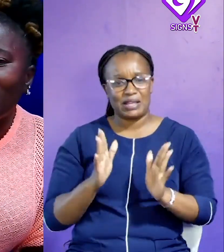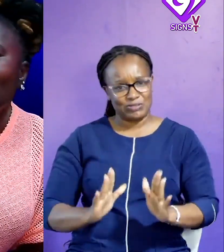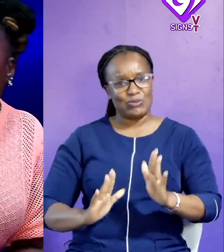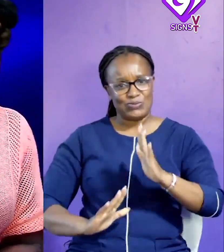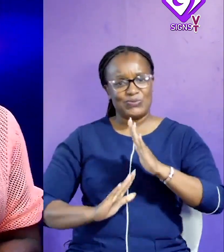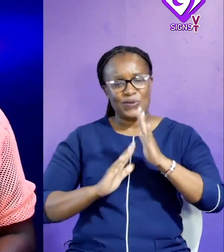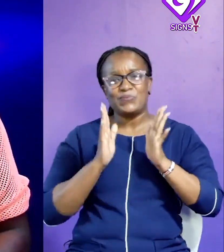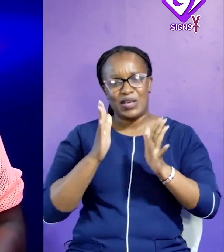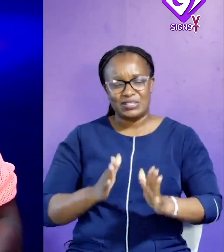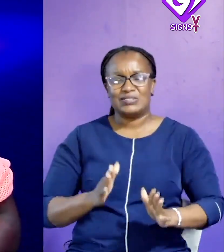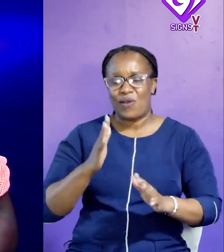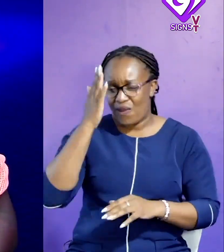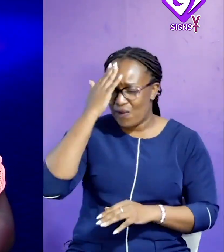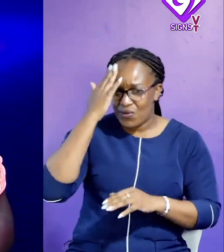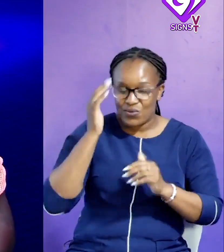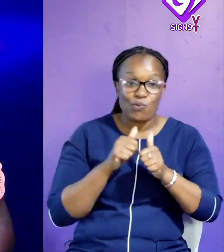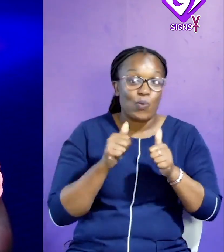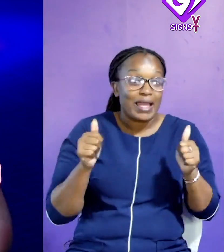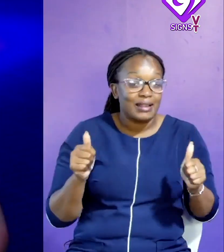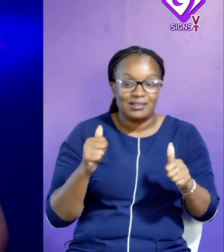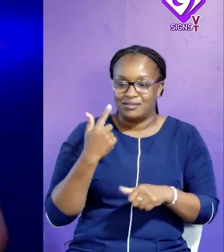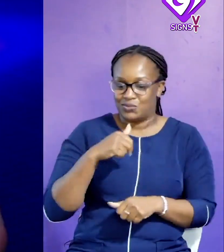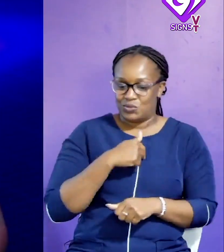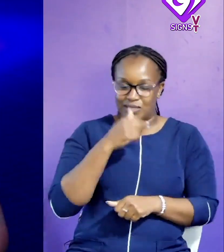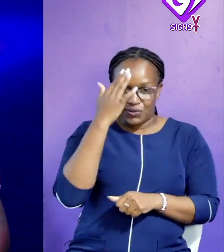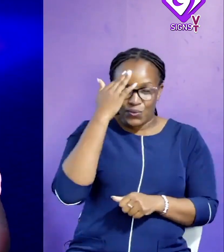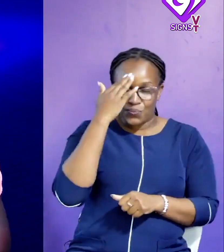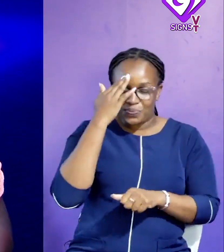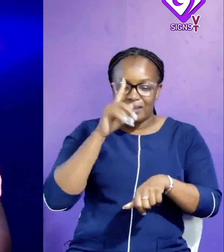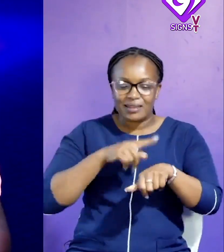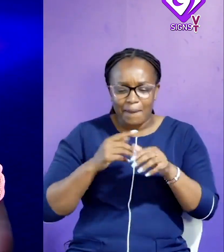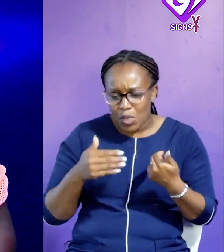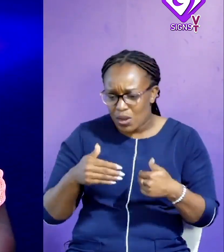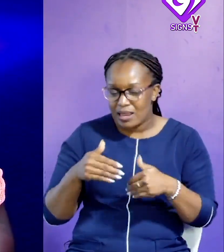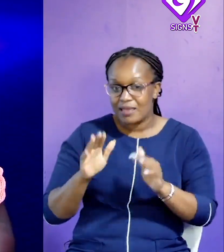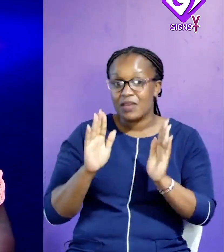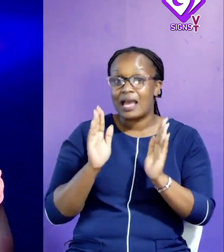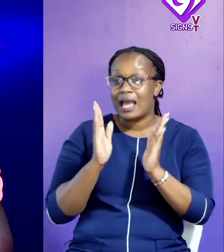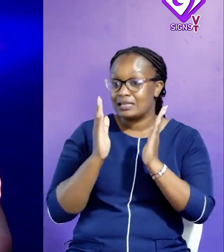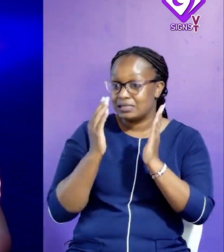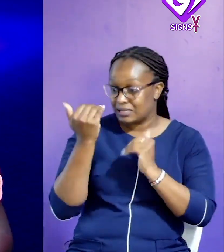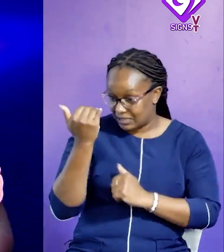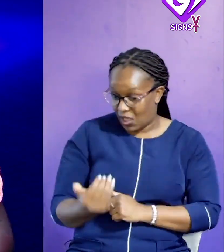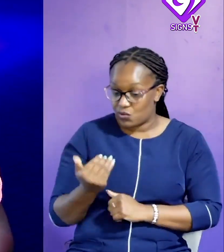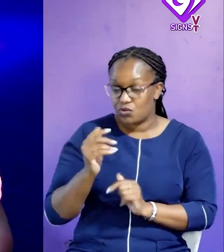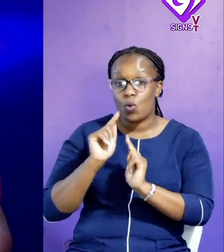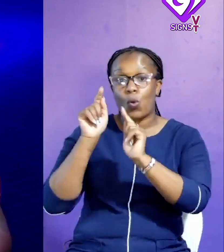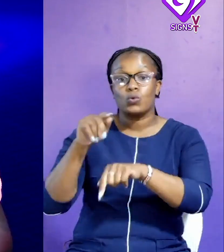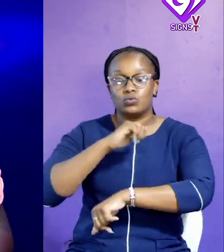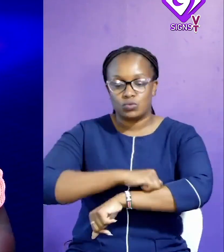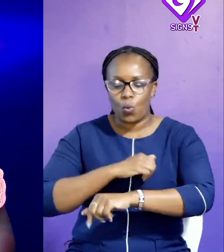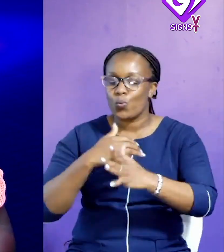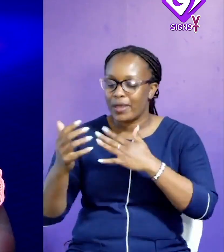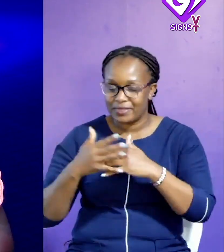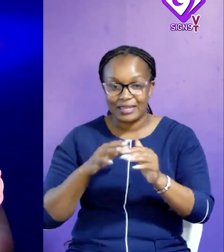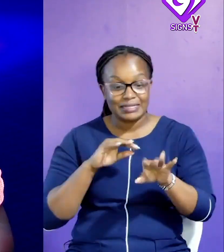ametajika yani. And at the end of the day tunasema kuwa ukiwacha mtoto aende shule, either he has a disability or